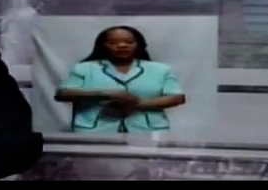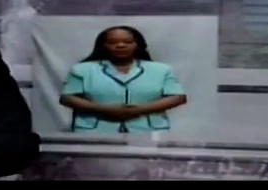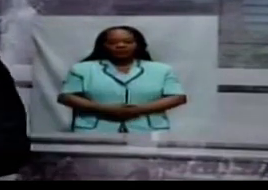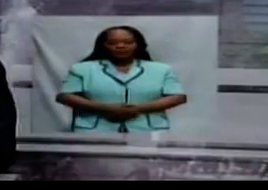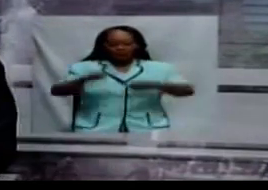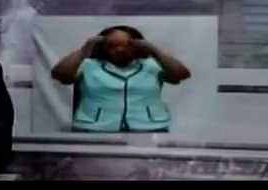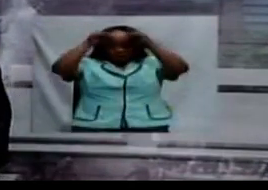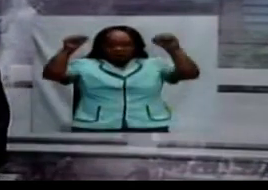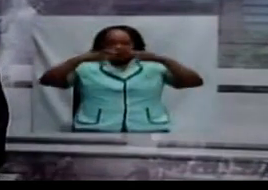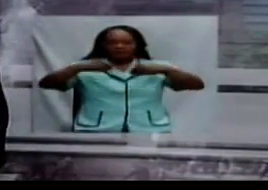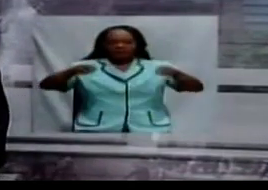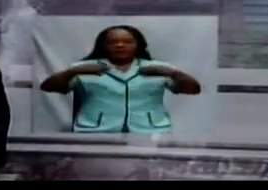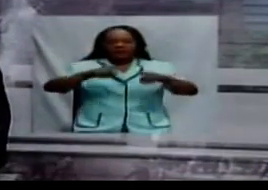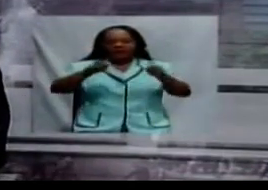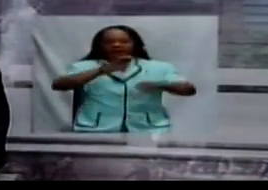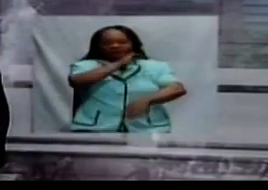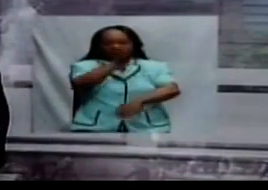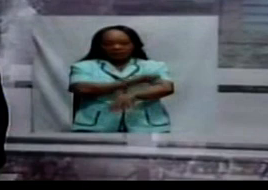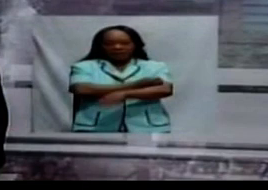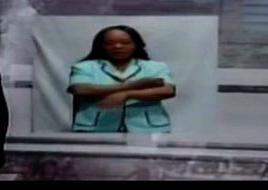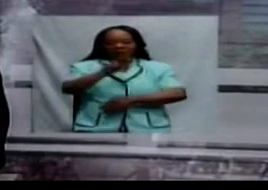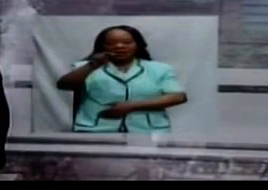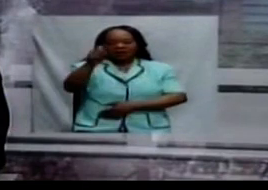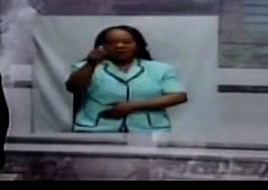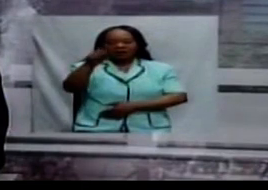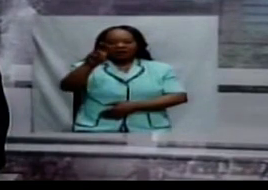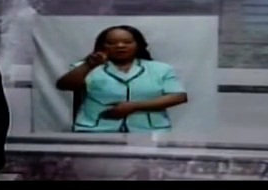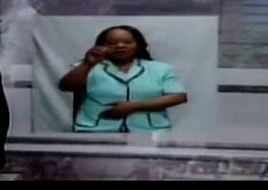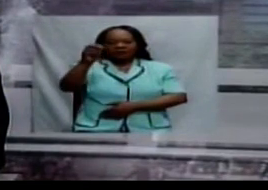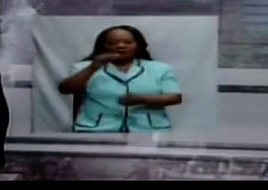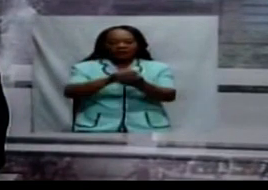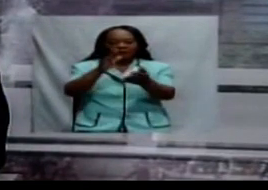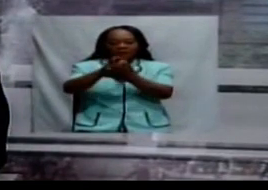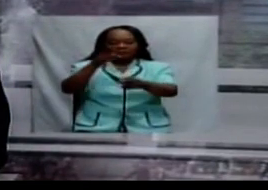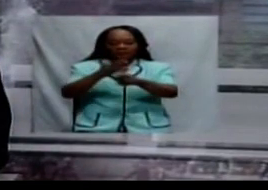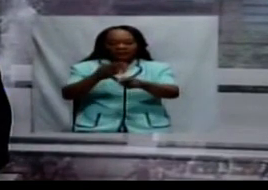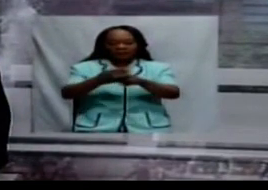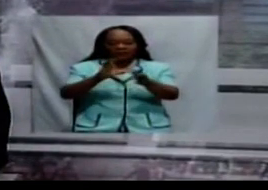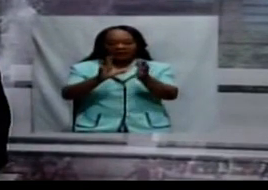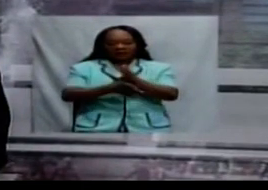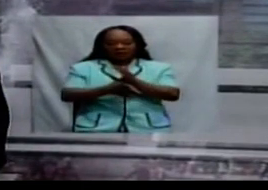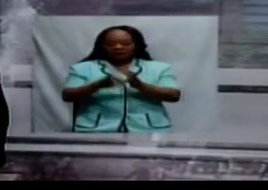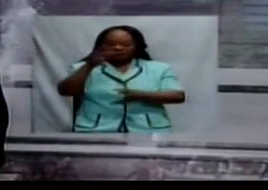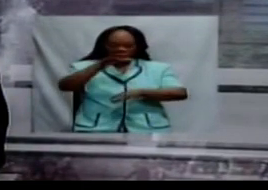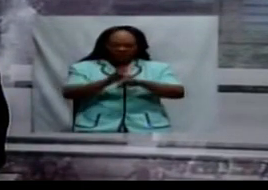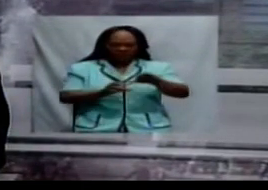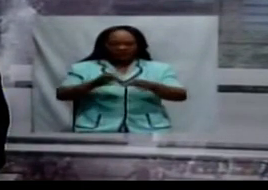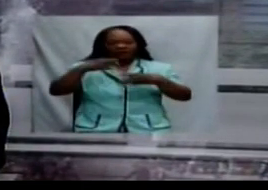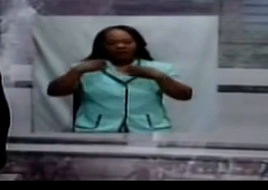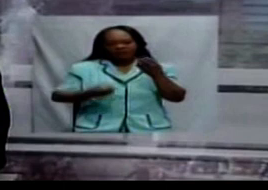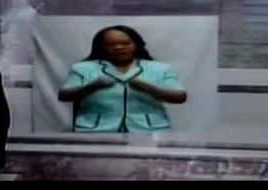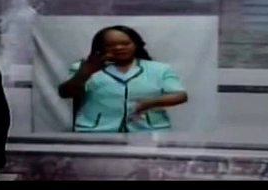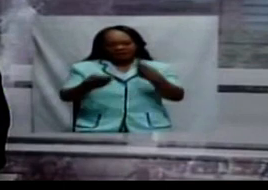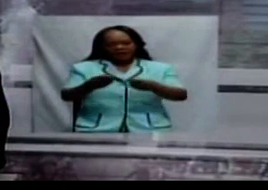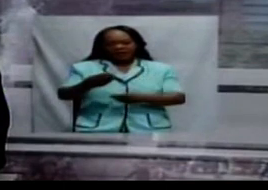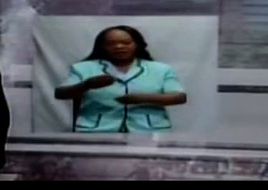Presidential Marketeers Empowerment Fund patron Chanda Kawe says his team is still studying the case for the Kamwala market fire incident to establish